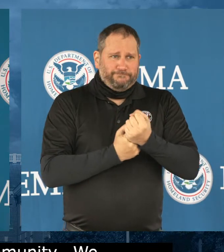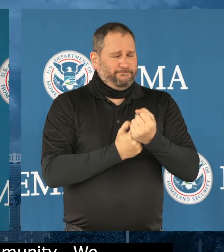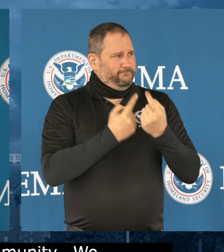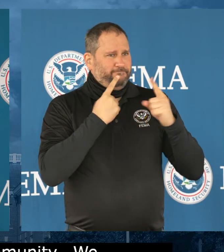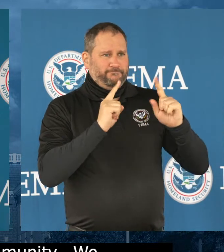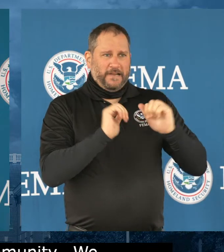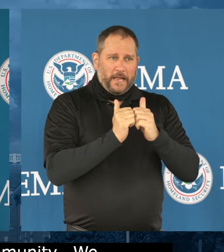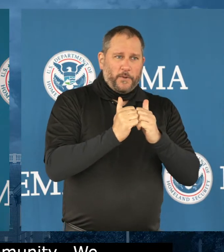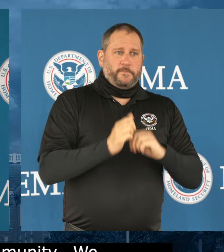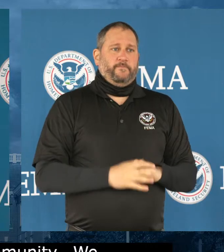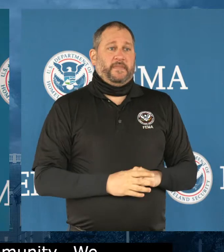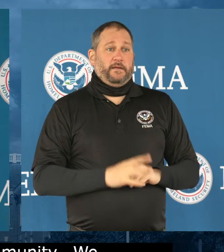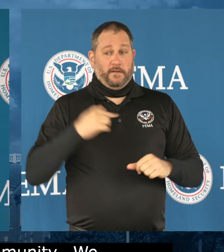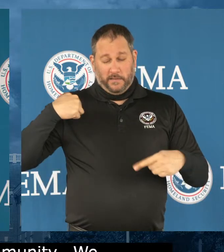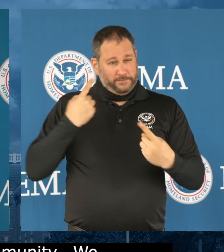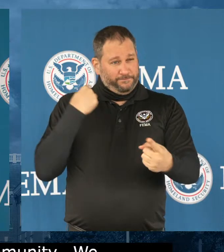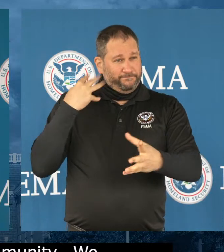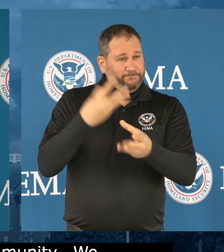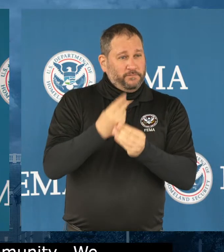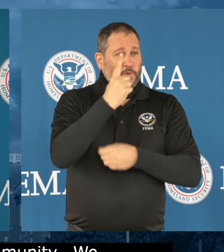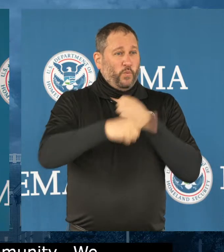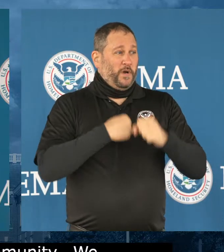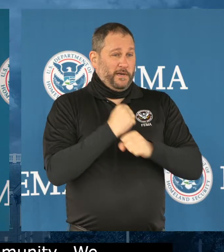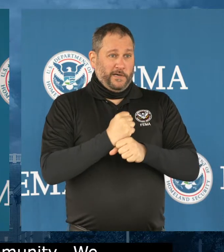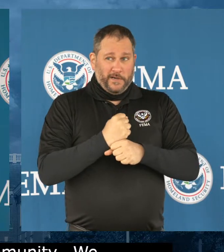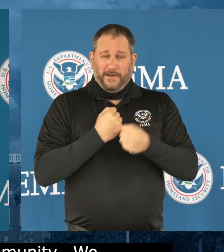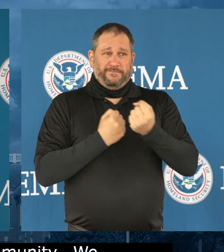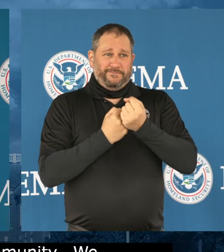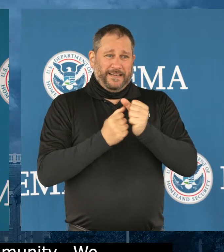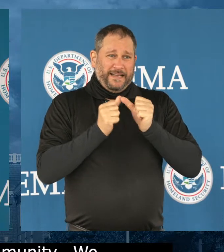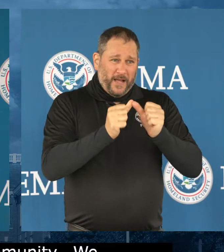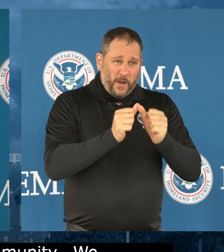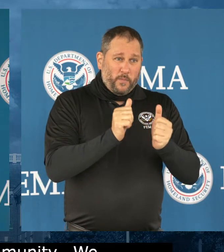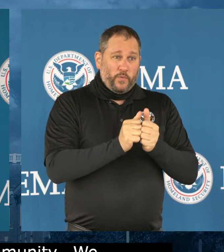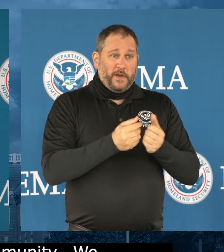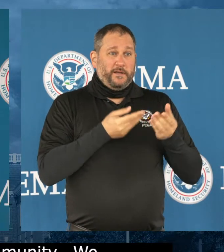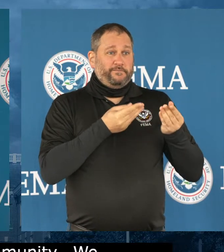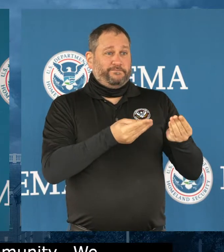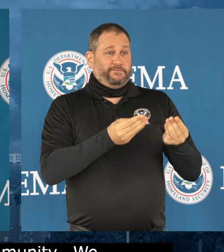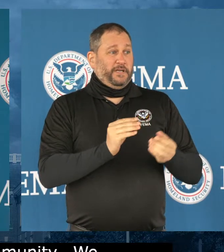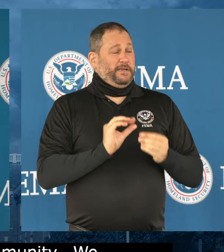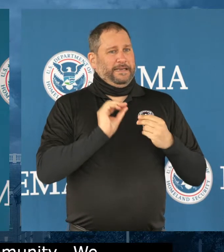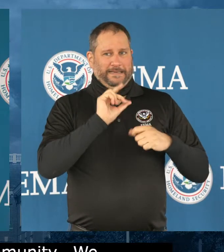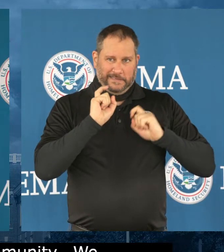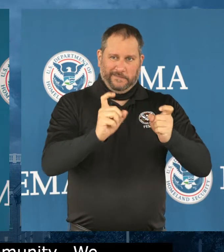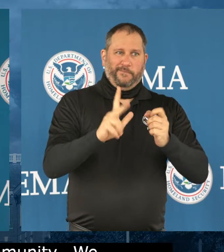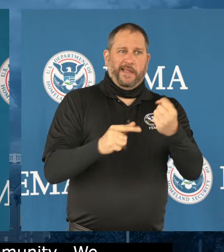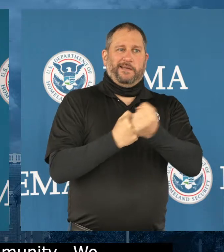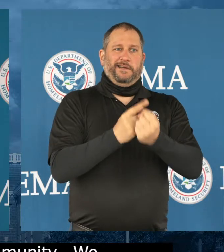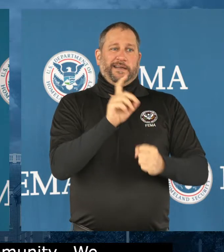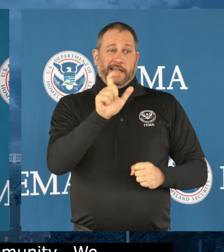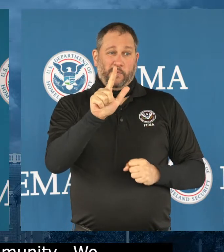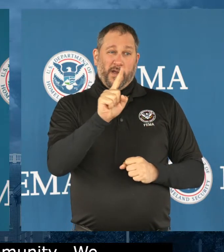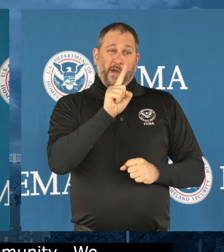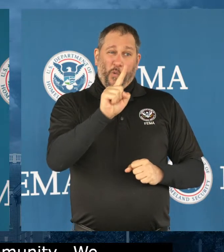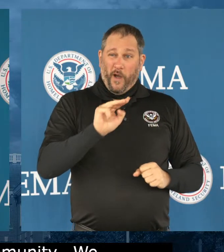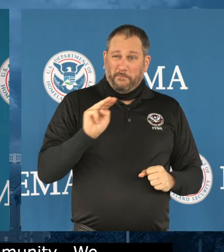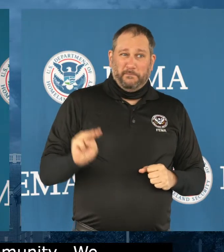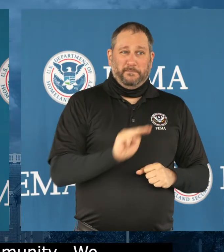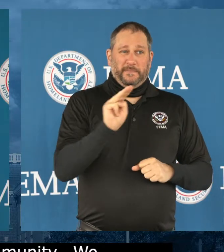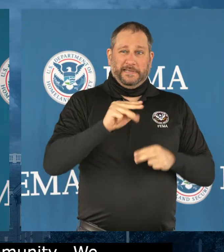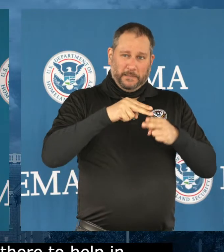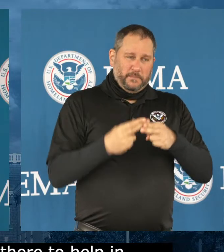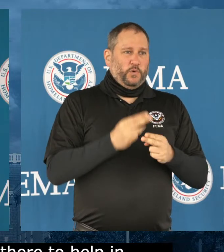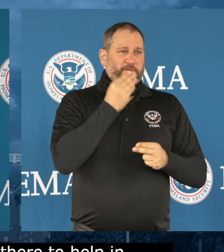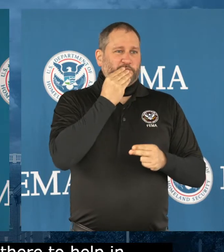the last year, we have helped with the Food Bank of Delaware to distribute over 1 million pounds of food. We have also partnered